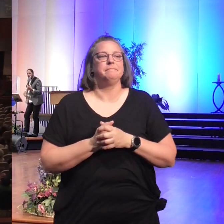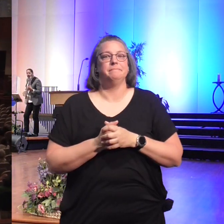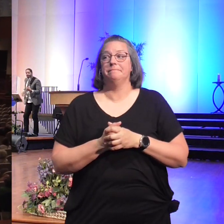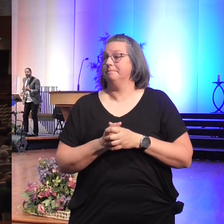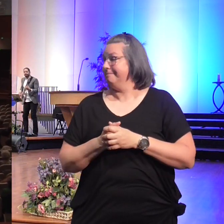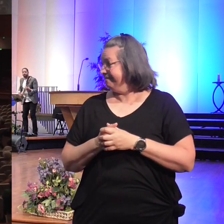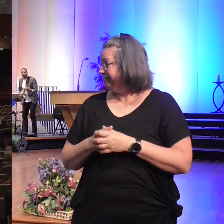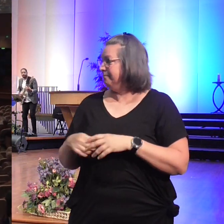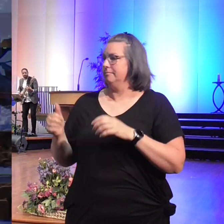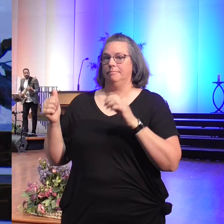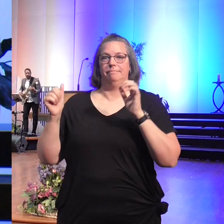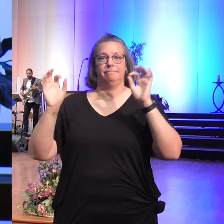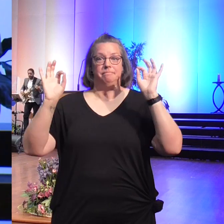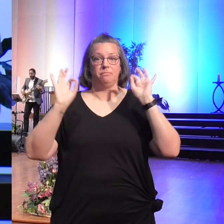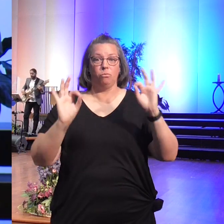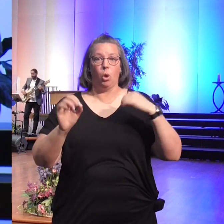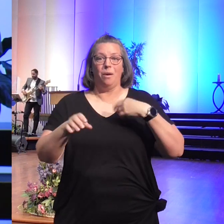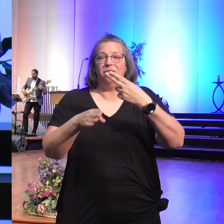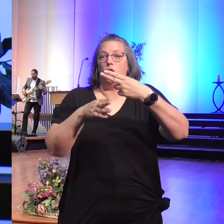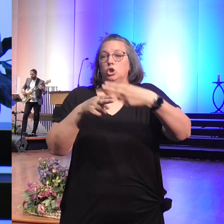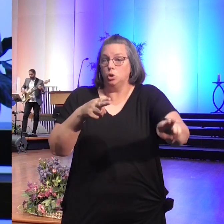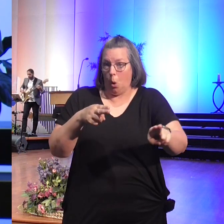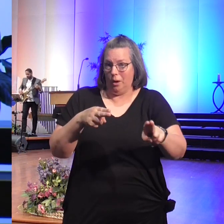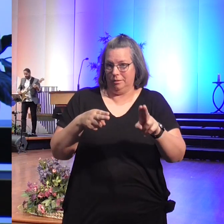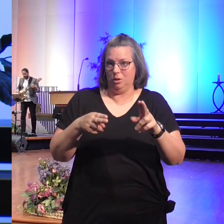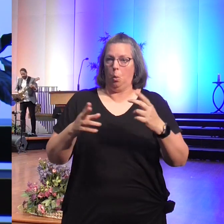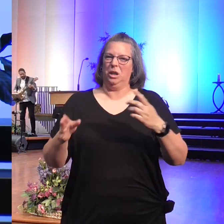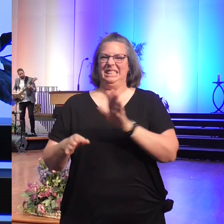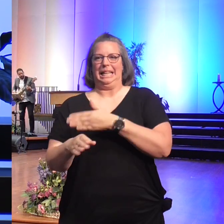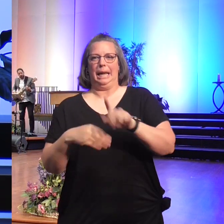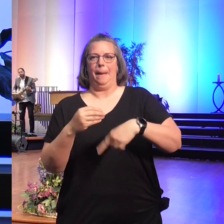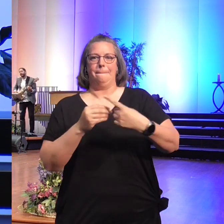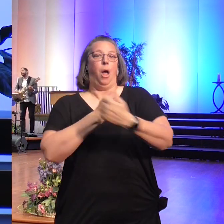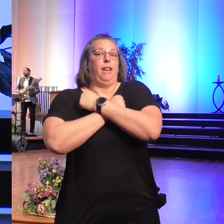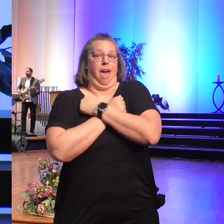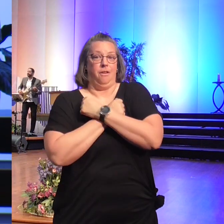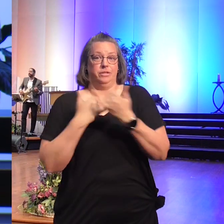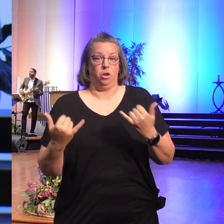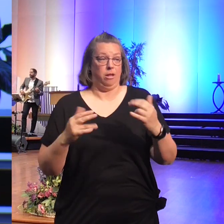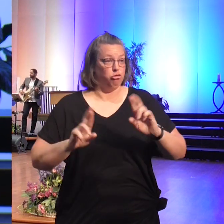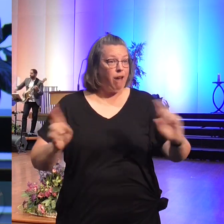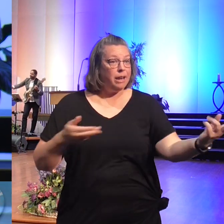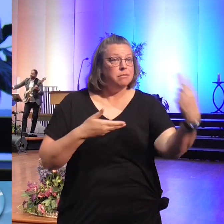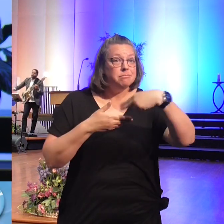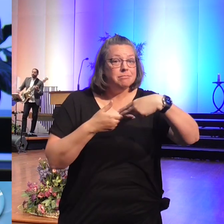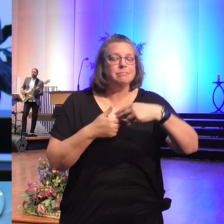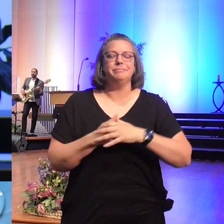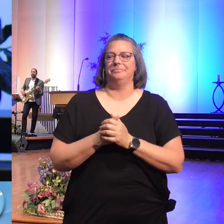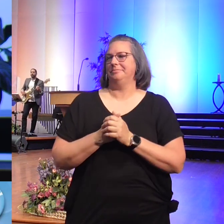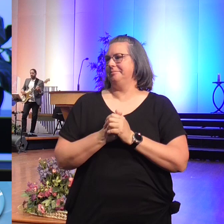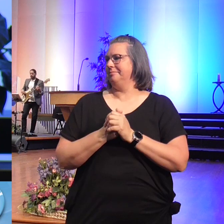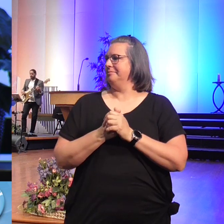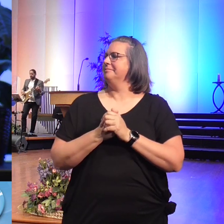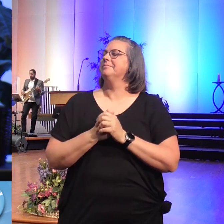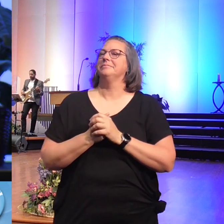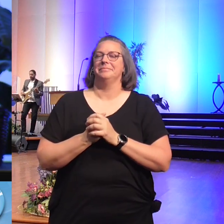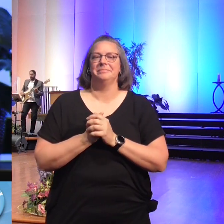All right, we've got a short song for you. We're singing about love today. You ready to sing with me? All right, here we go.